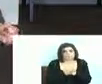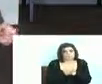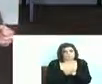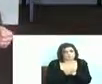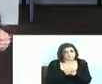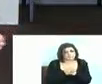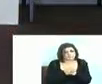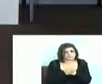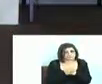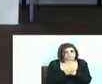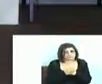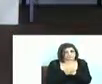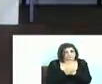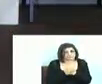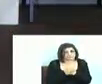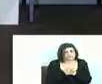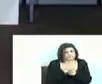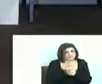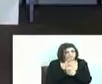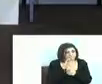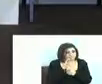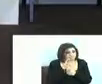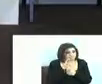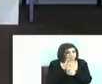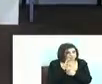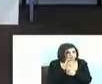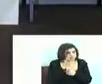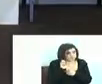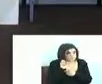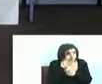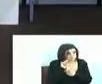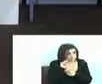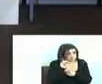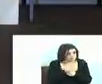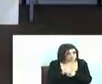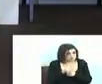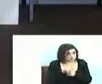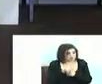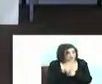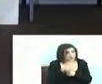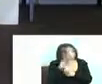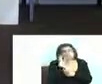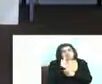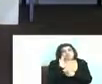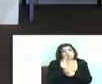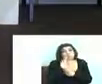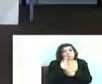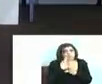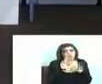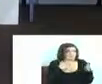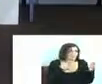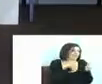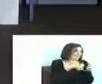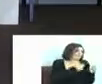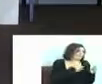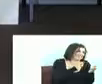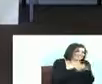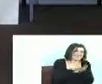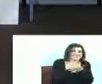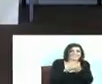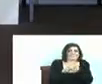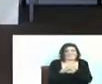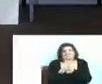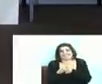Brené Brown says, if I can catch up with my notes. Brené Brown